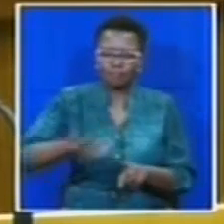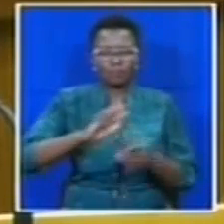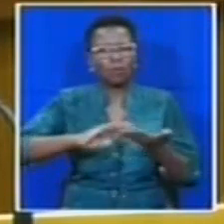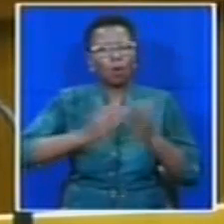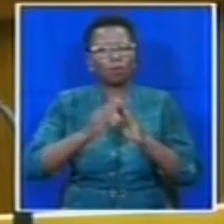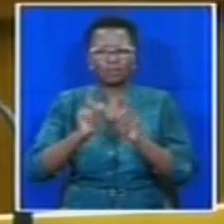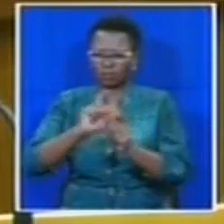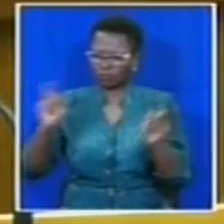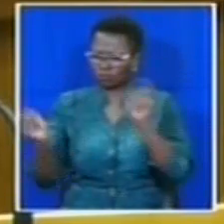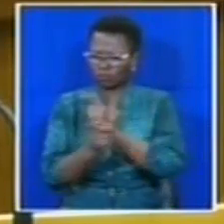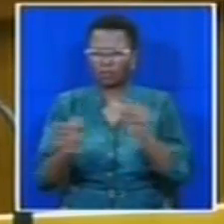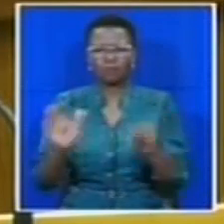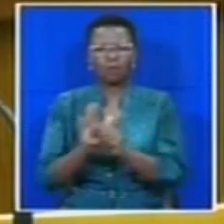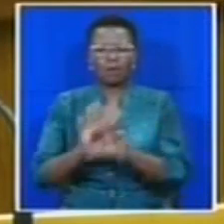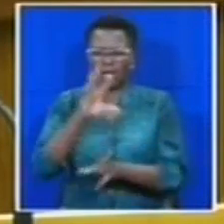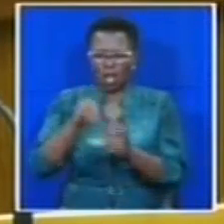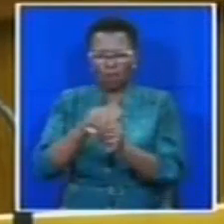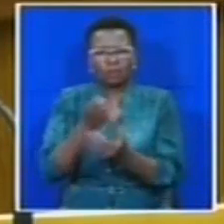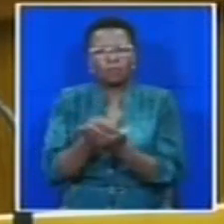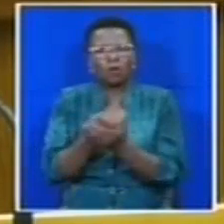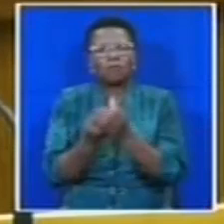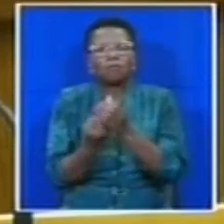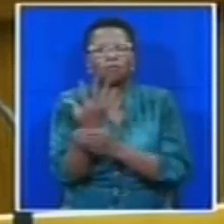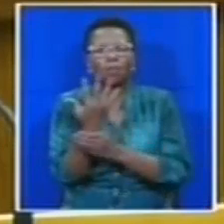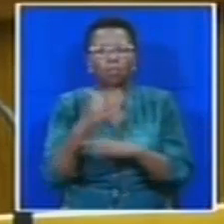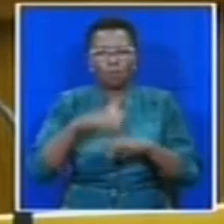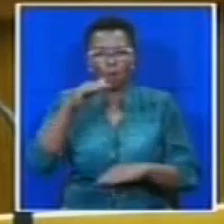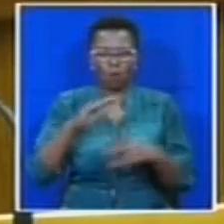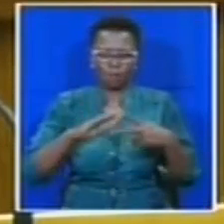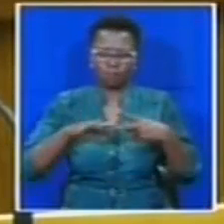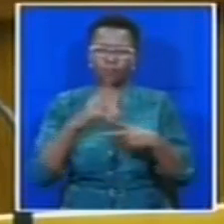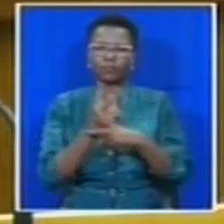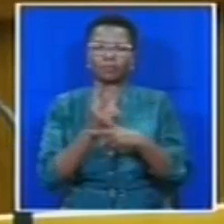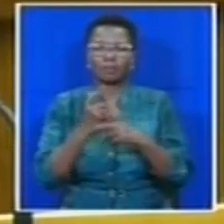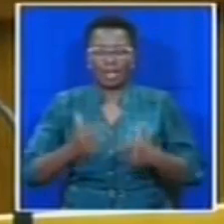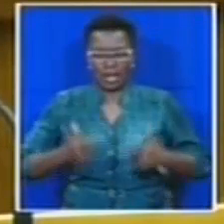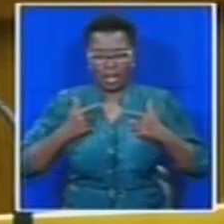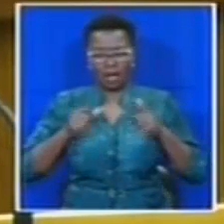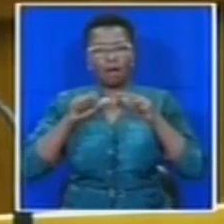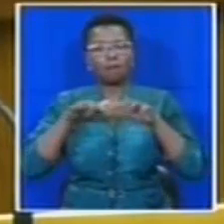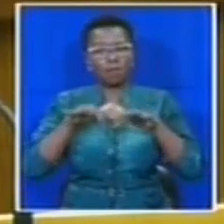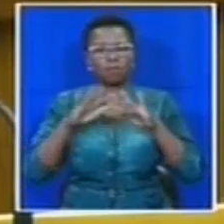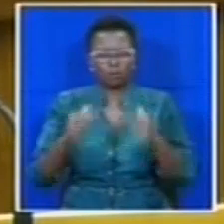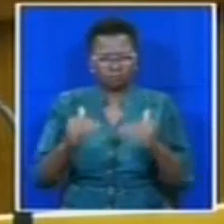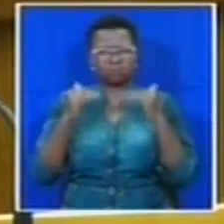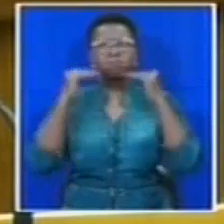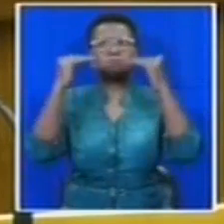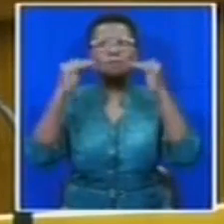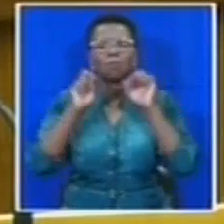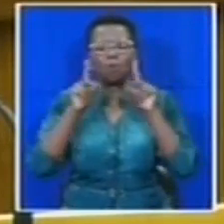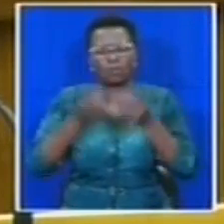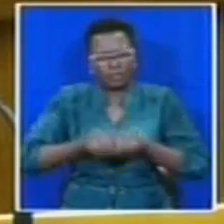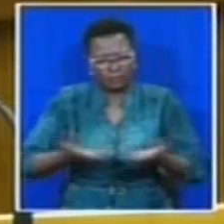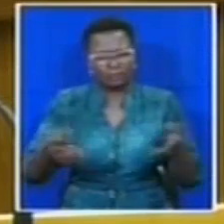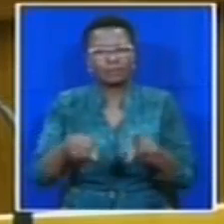more inclusive economic growth, to achieve a much better life and opportunities for all South Africans.